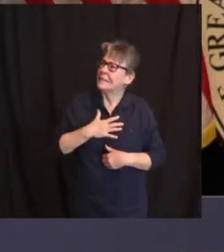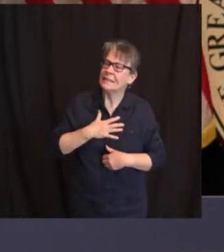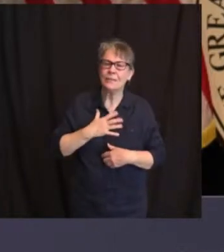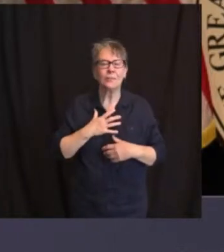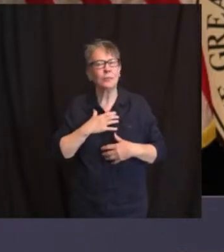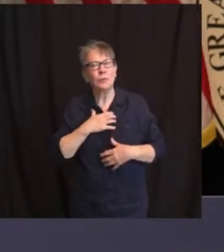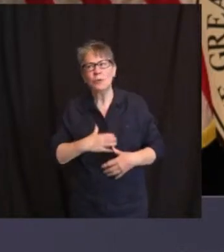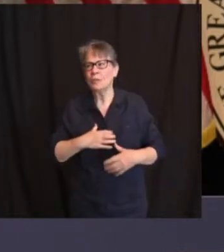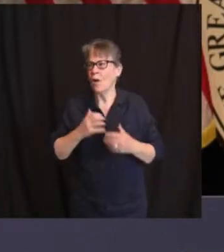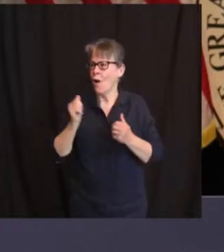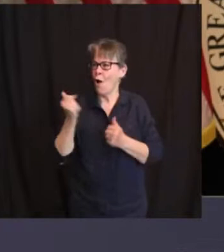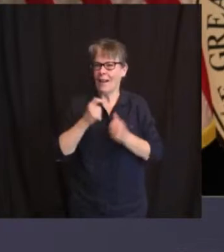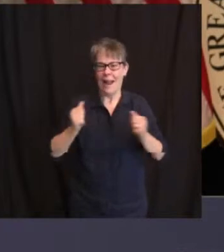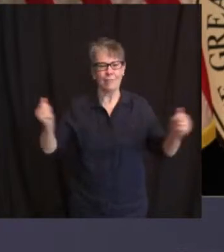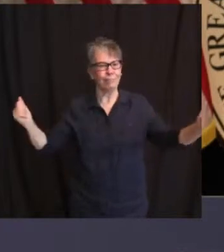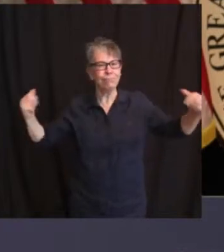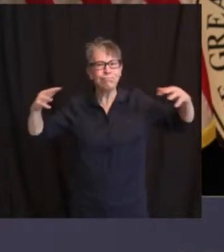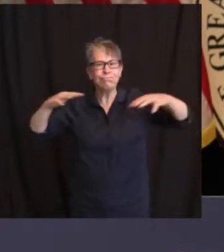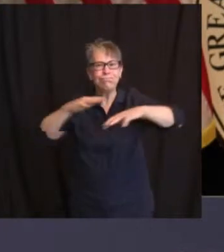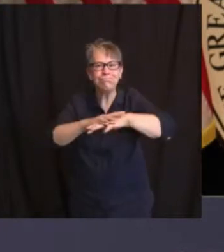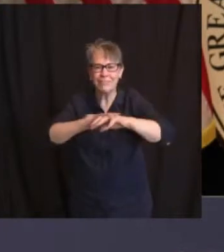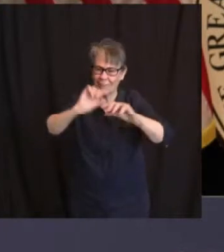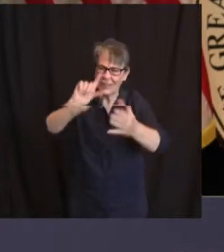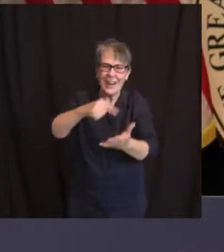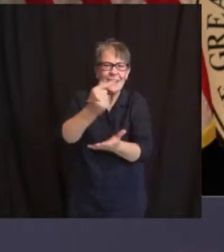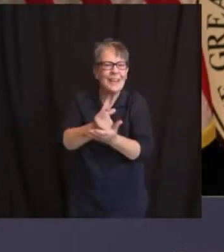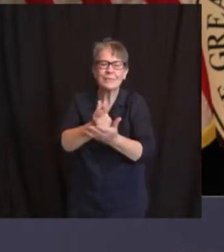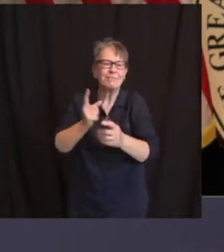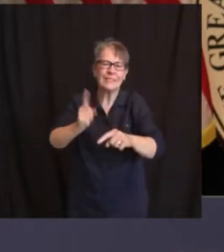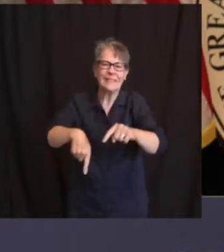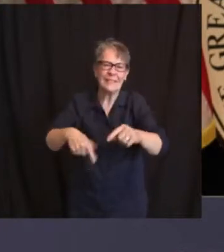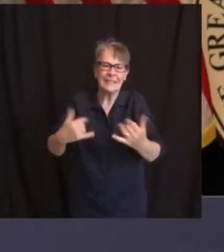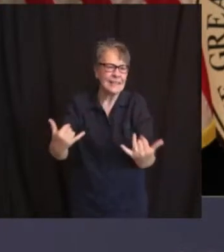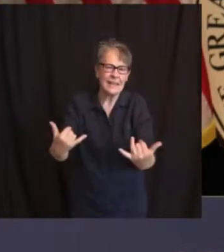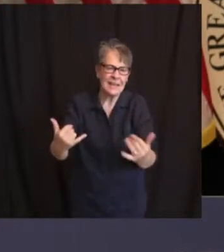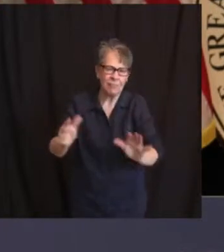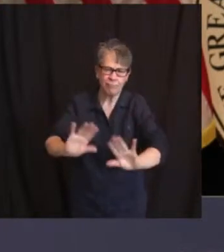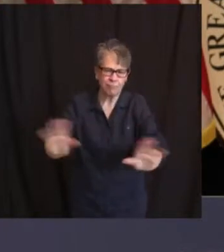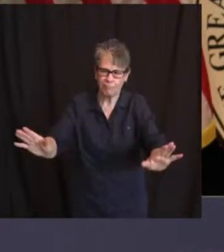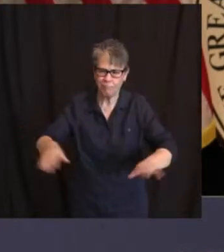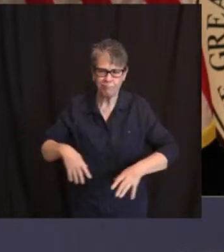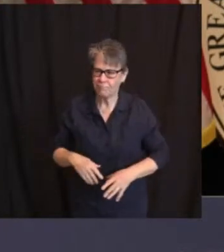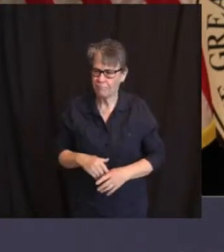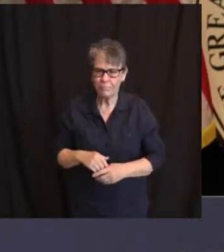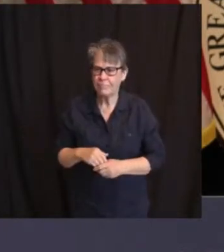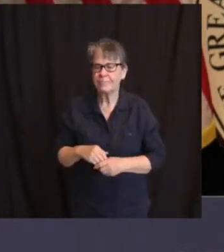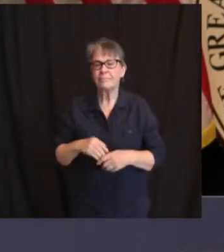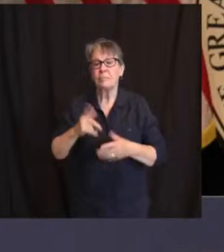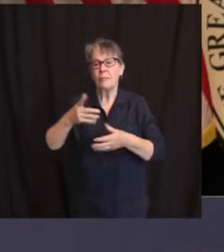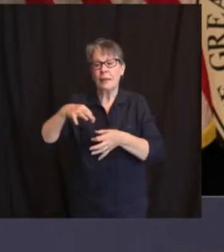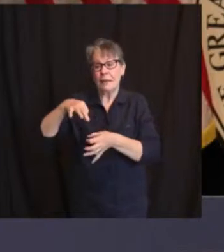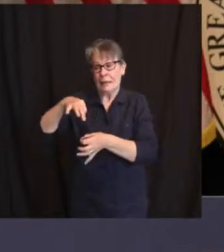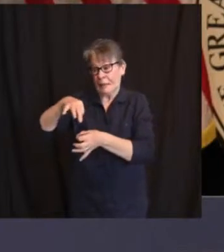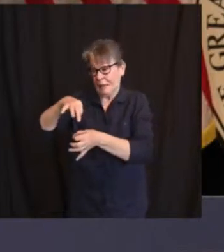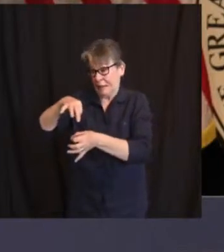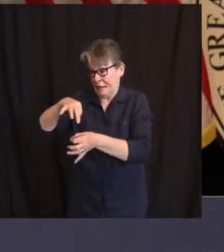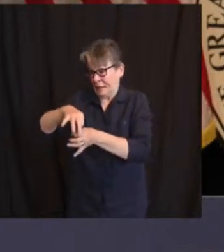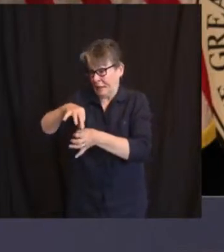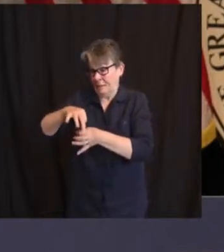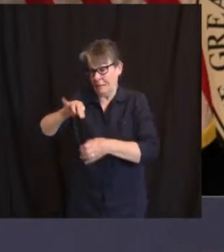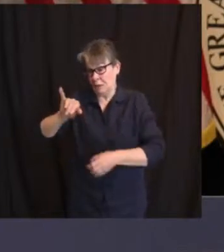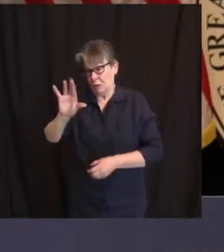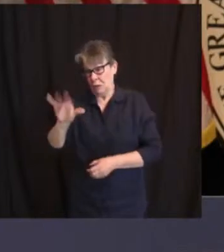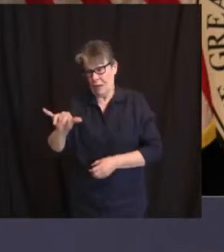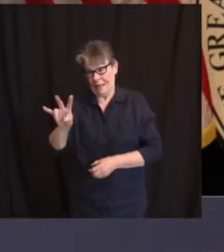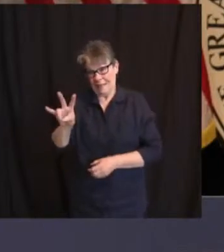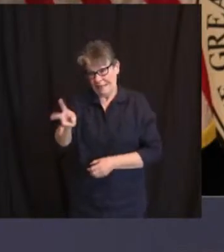election, elective surgery, Judy, I think by the end of the week, and beach protocol. I had a very good call.